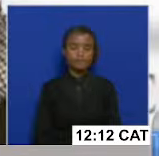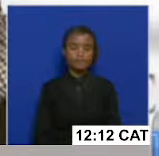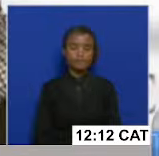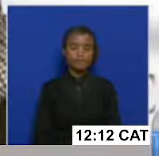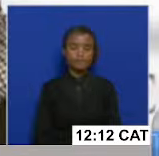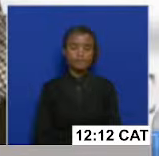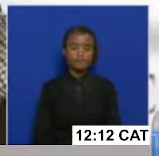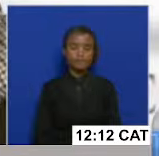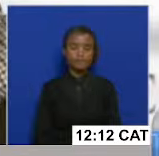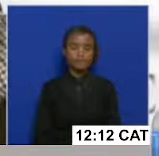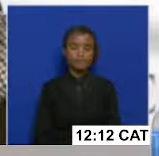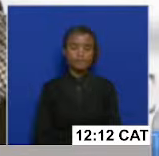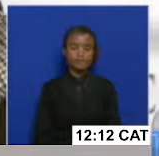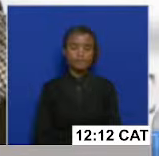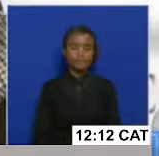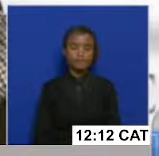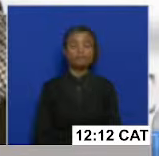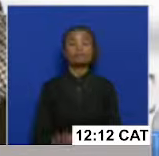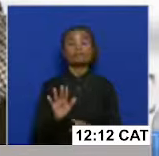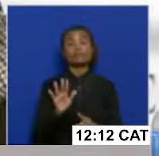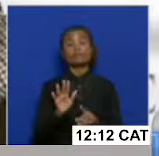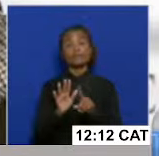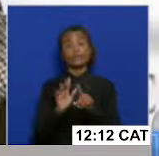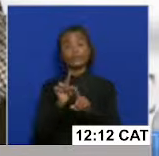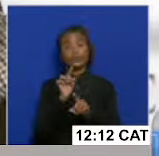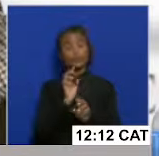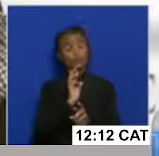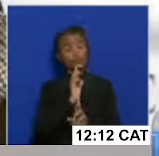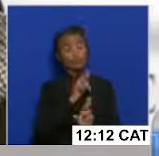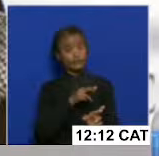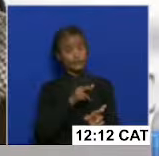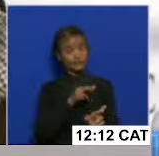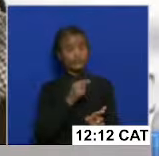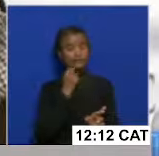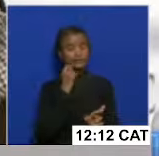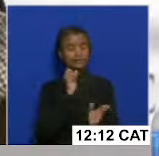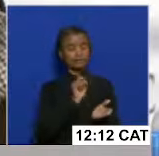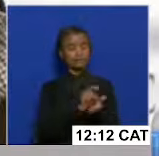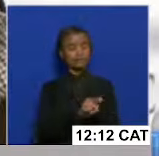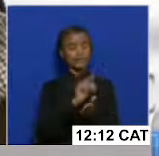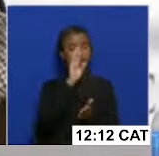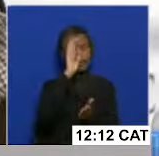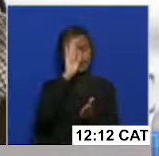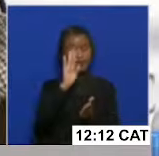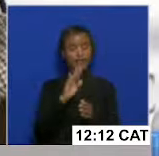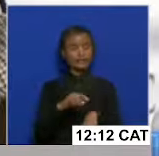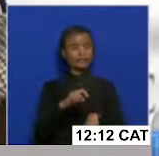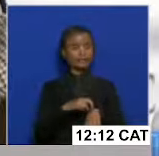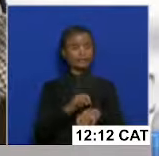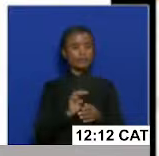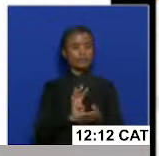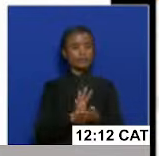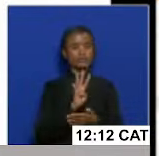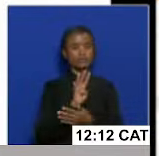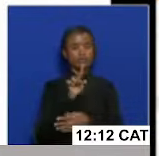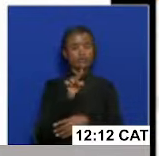you say hi, that message there at 18:07, you see it?